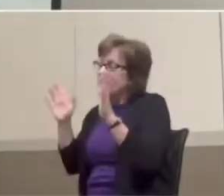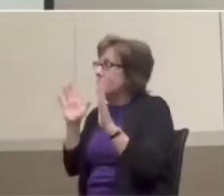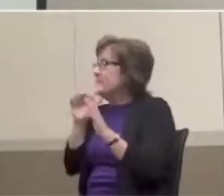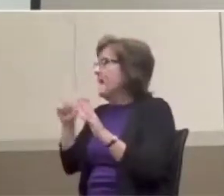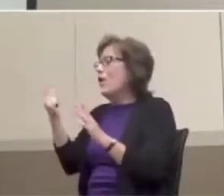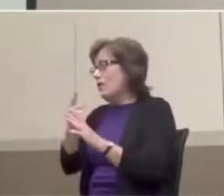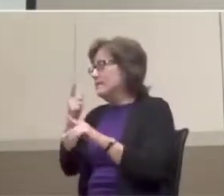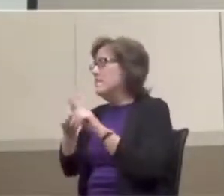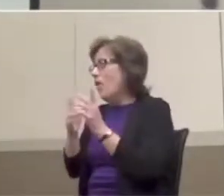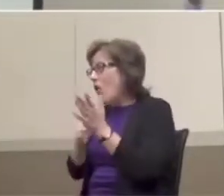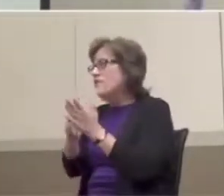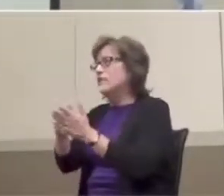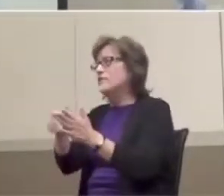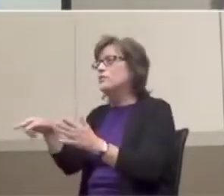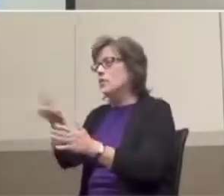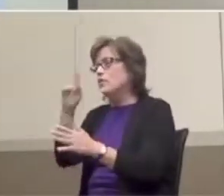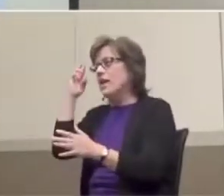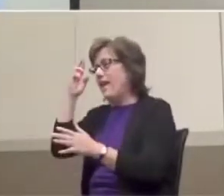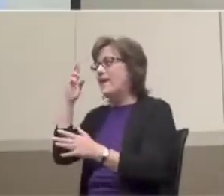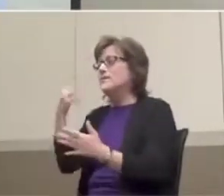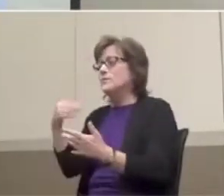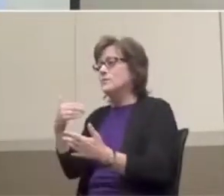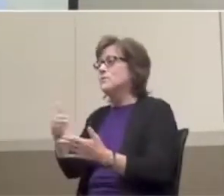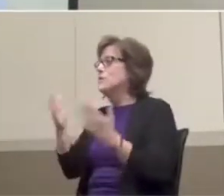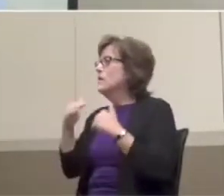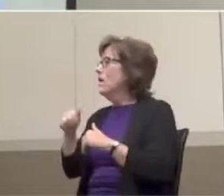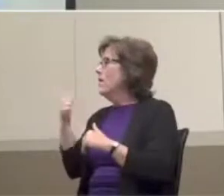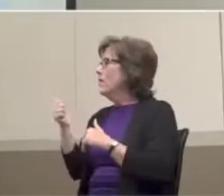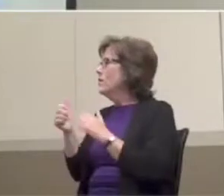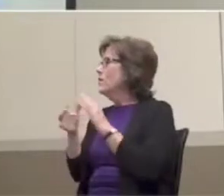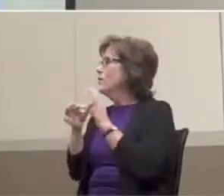oftentimes. Thank you. Anything else on developmental?